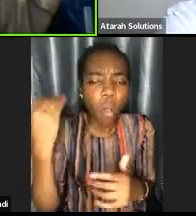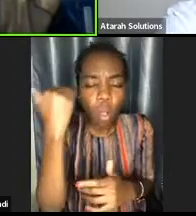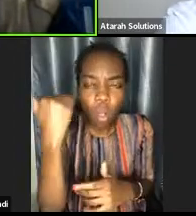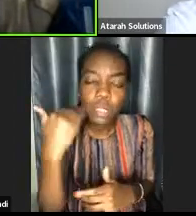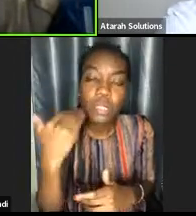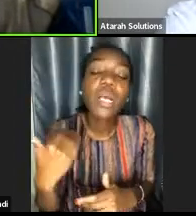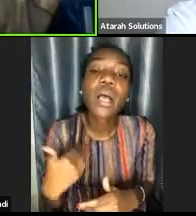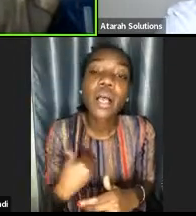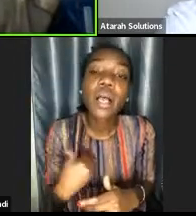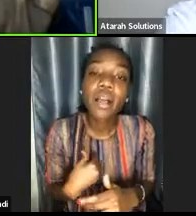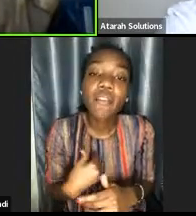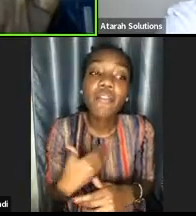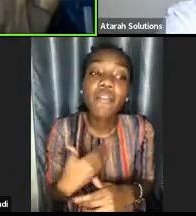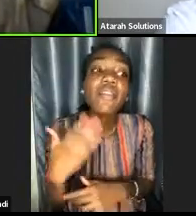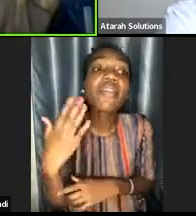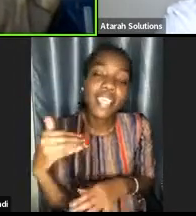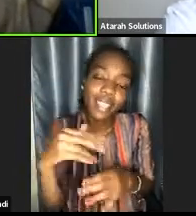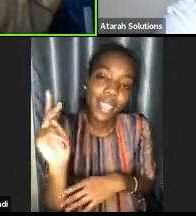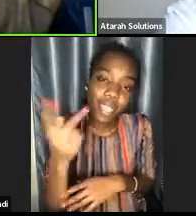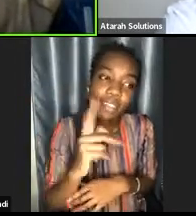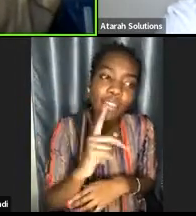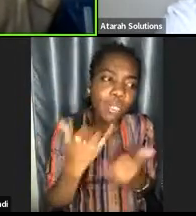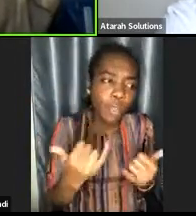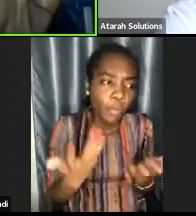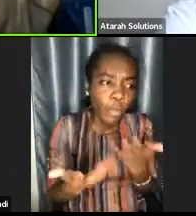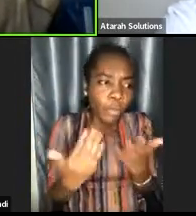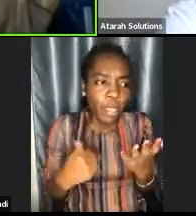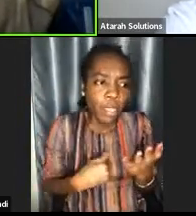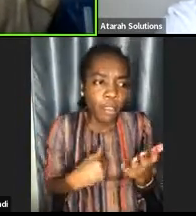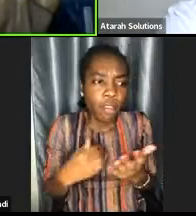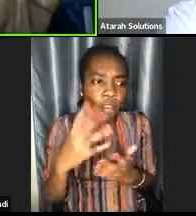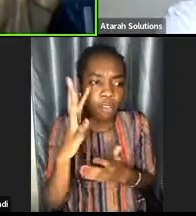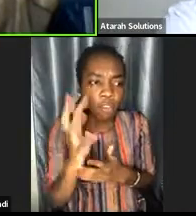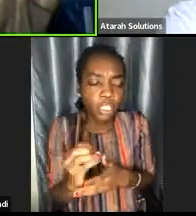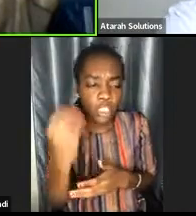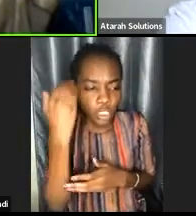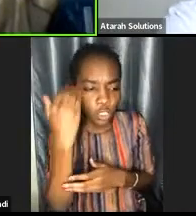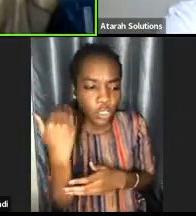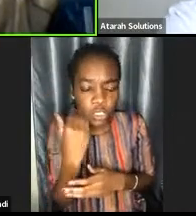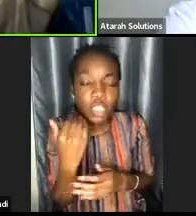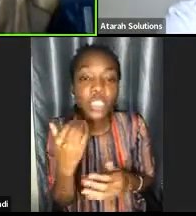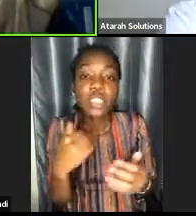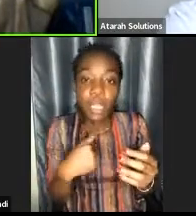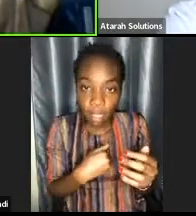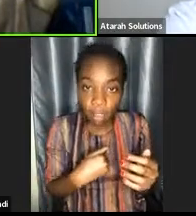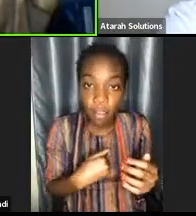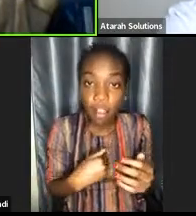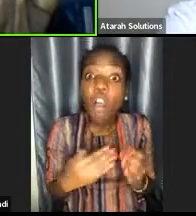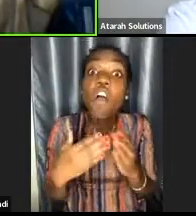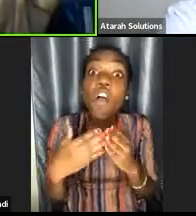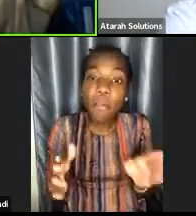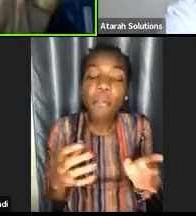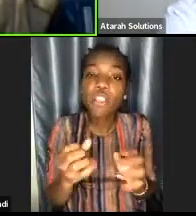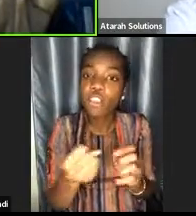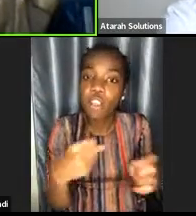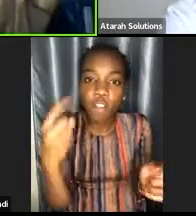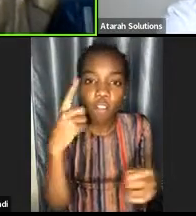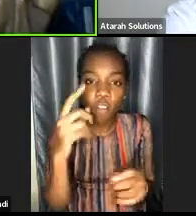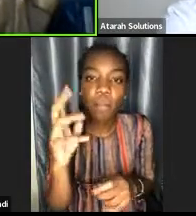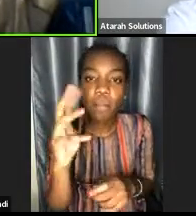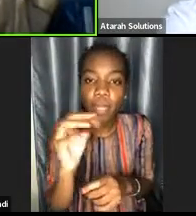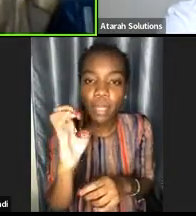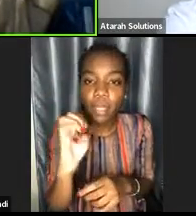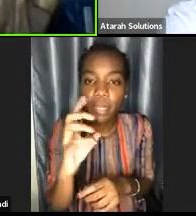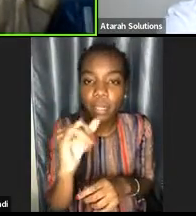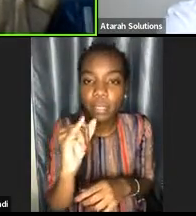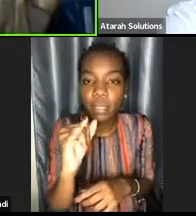I believe now we should be having almost 40 courts which have now opened their doors for mediation. And the big plan is